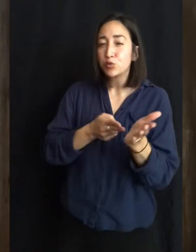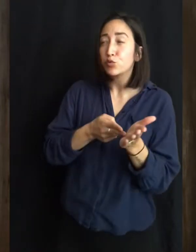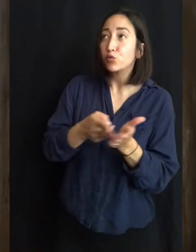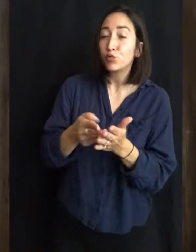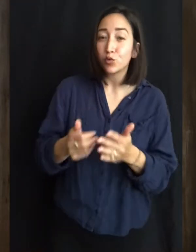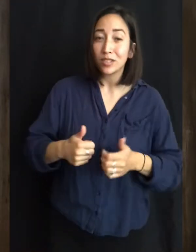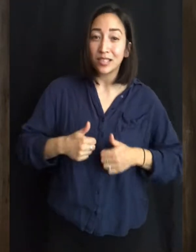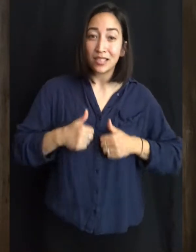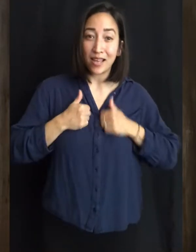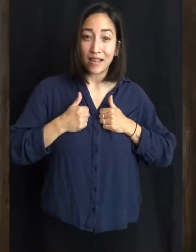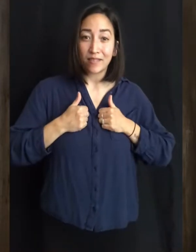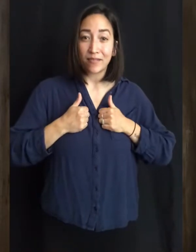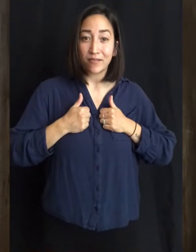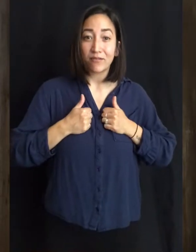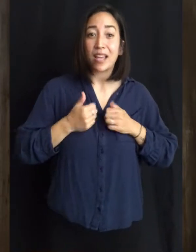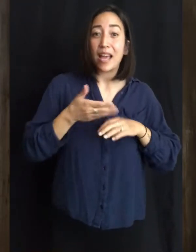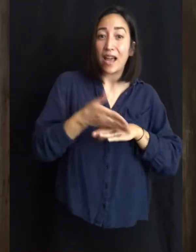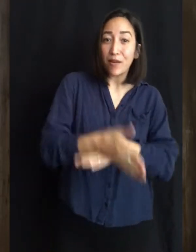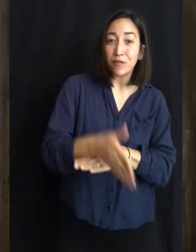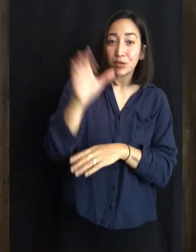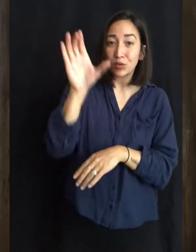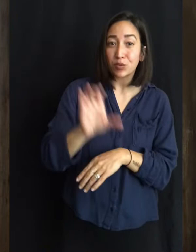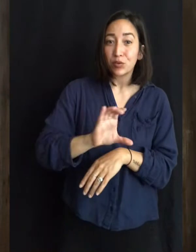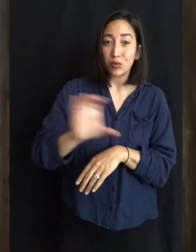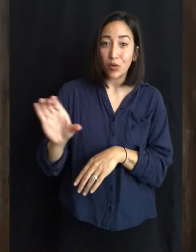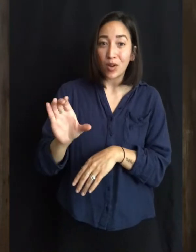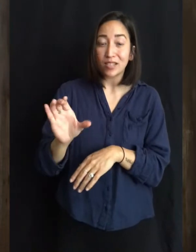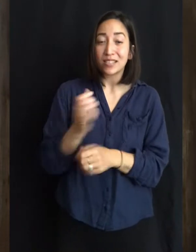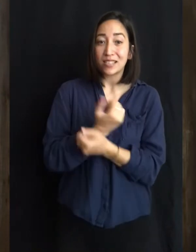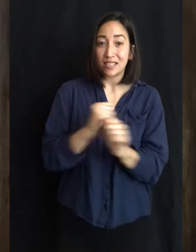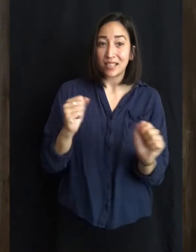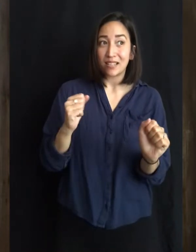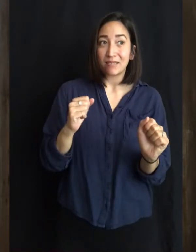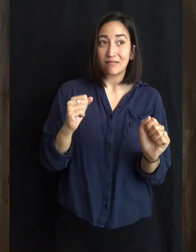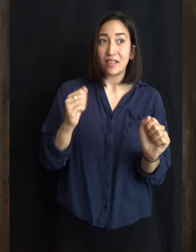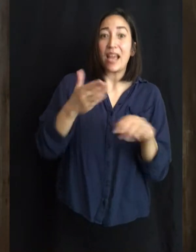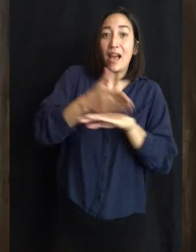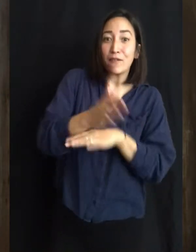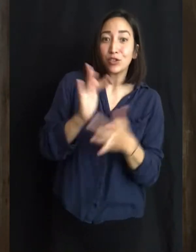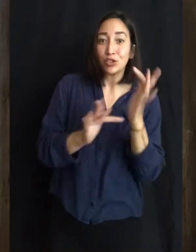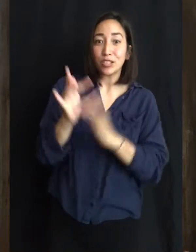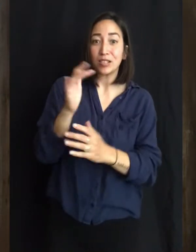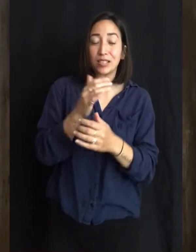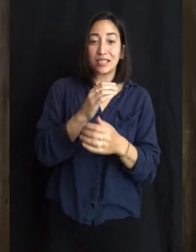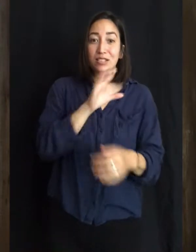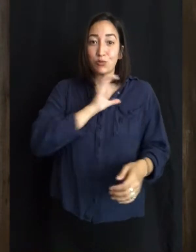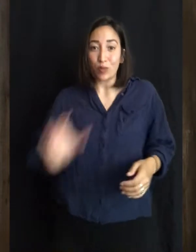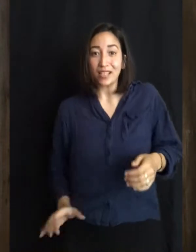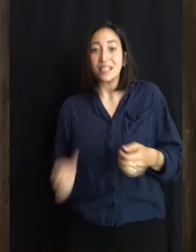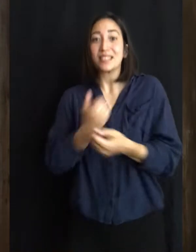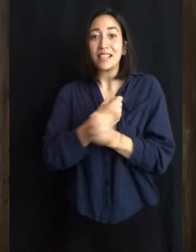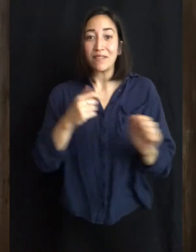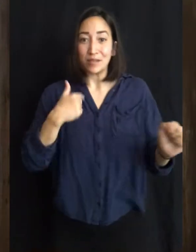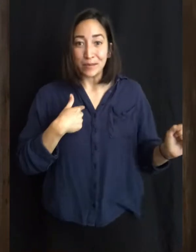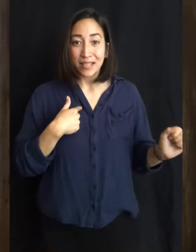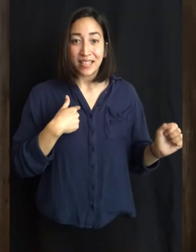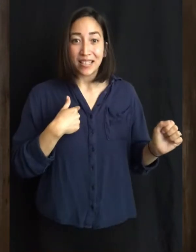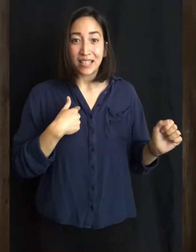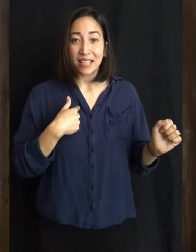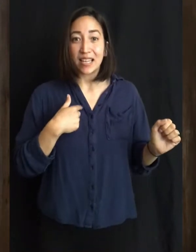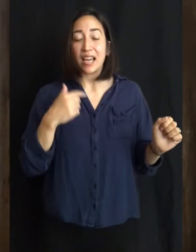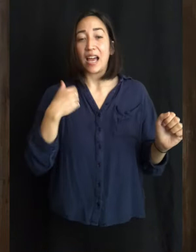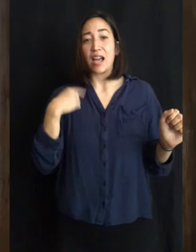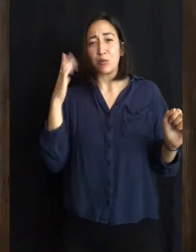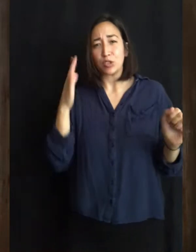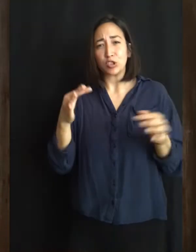of life that comes after the cross from the resurrection power of Christ in my life? Or am I going to choose my own